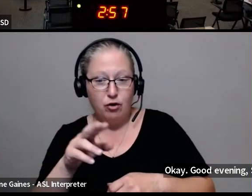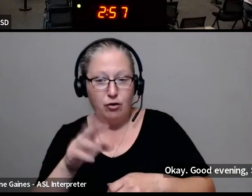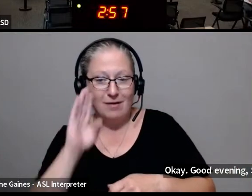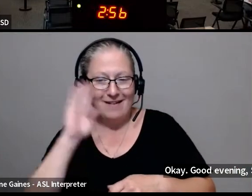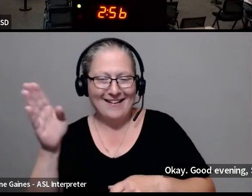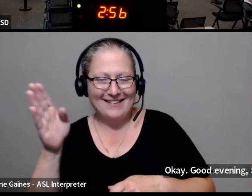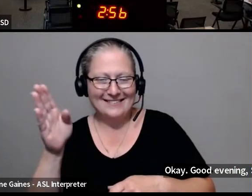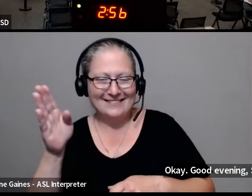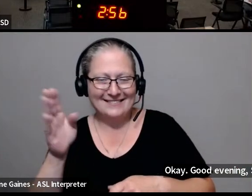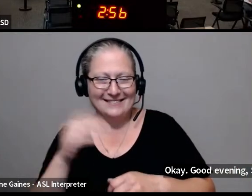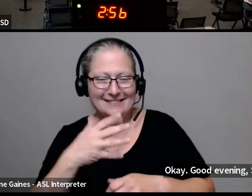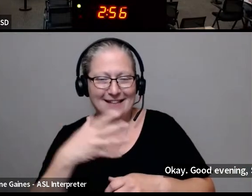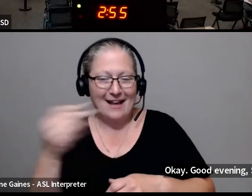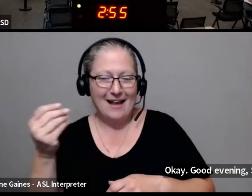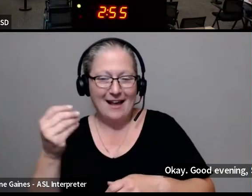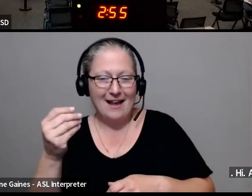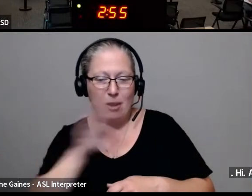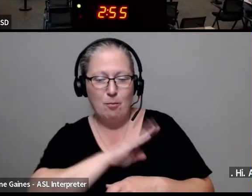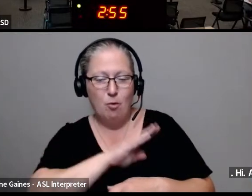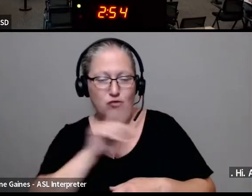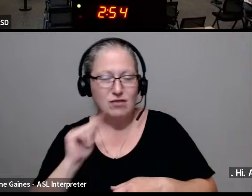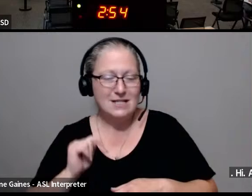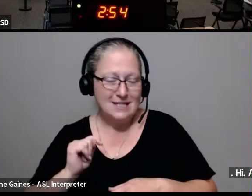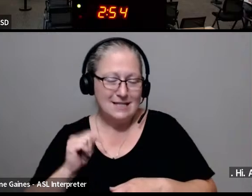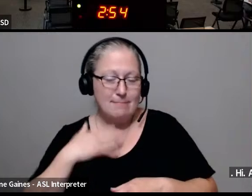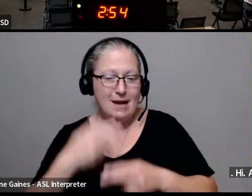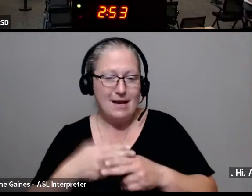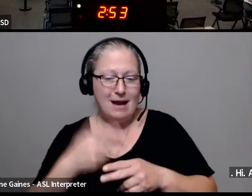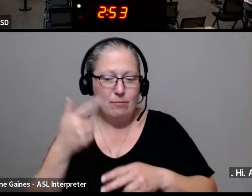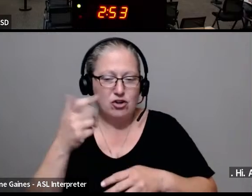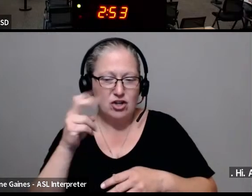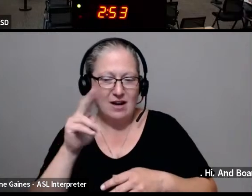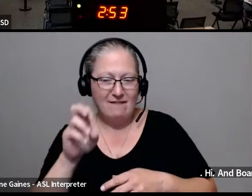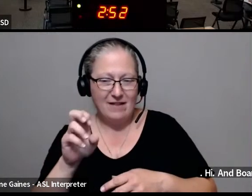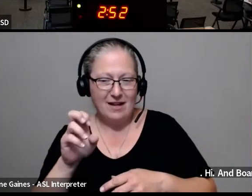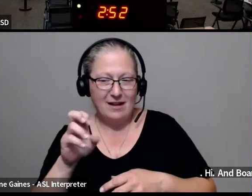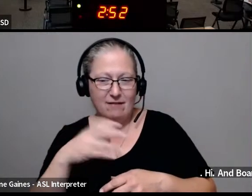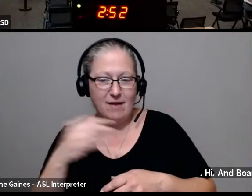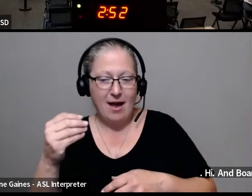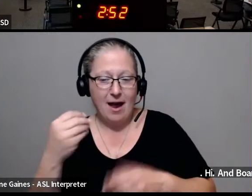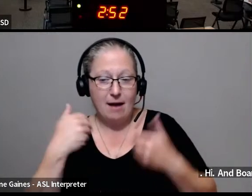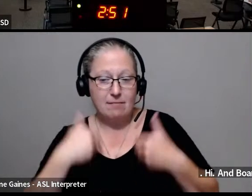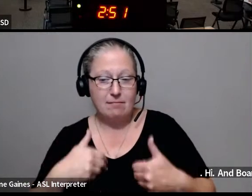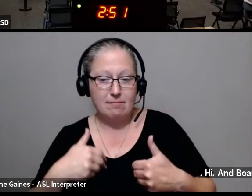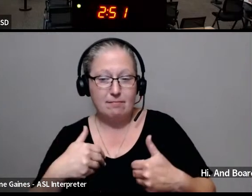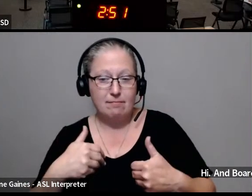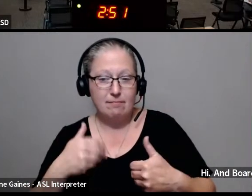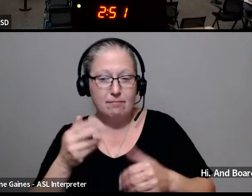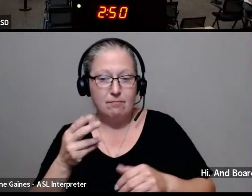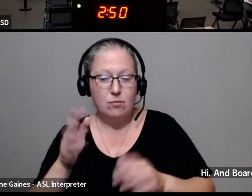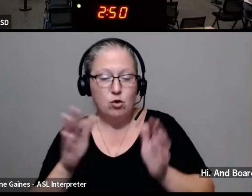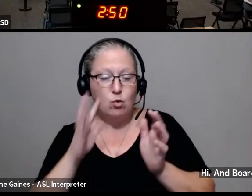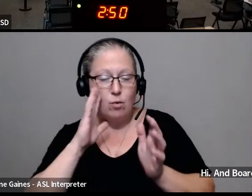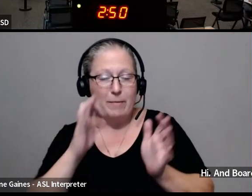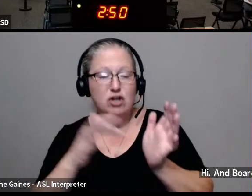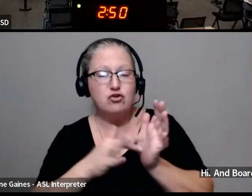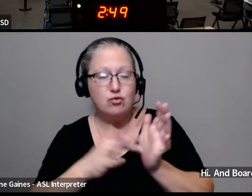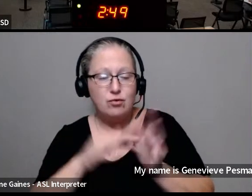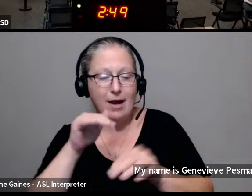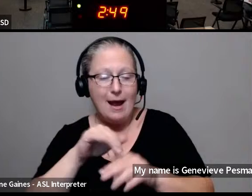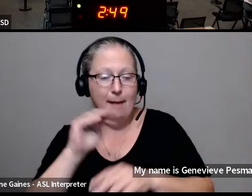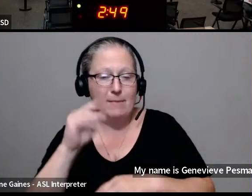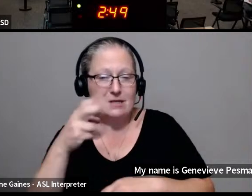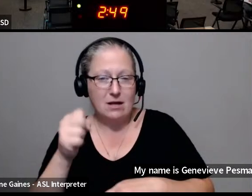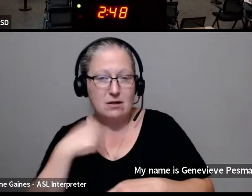Hi, and Board of Trustees. My name is Genevieve Pasmonte Henry, and I'm an incoming junior at Mills High School. I'm a